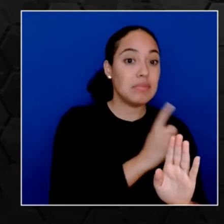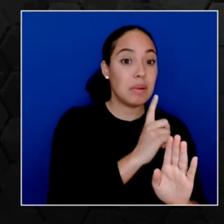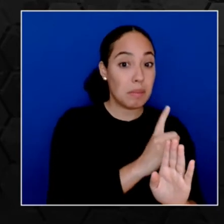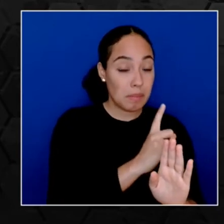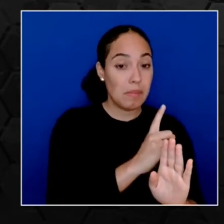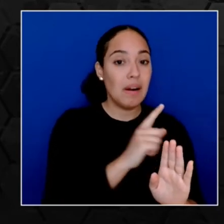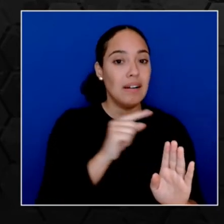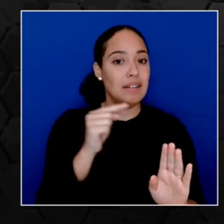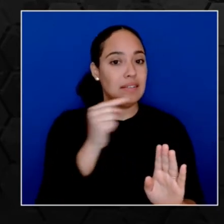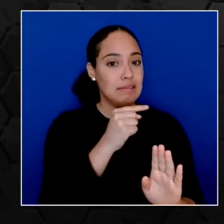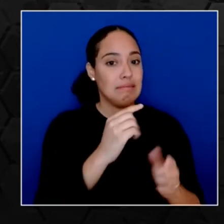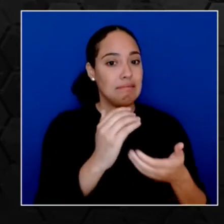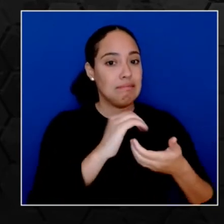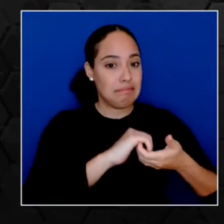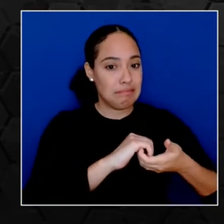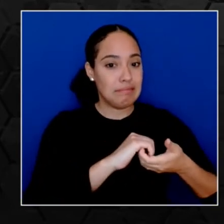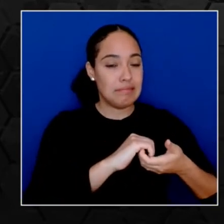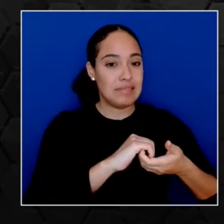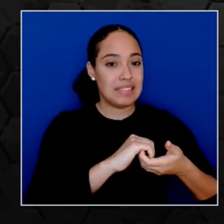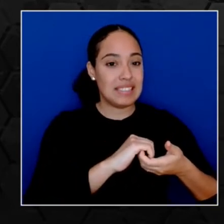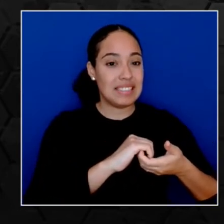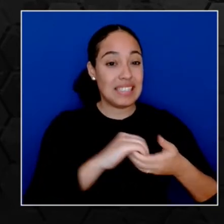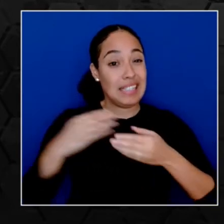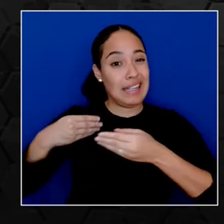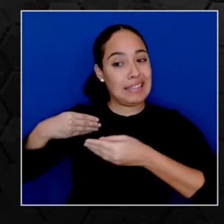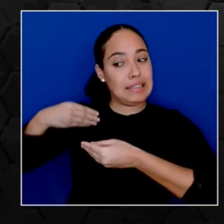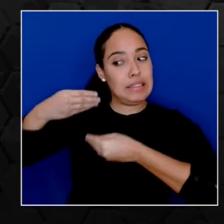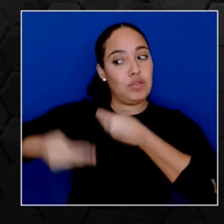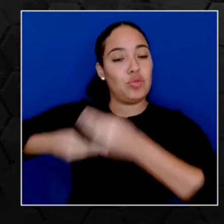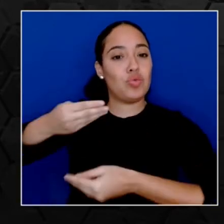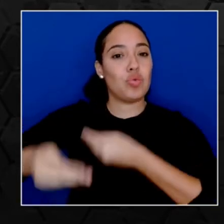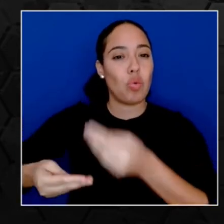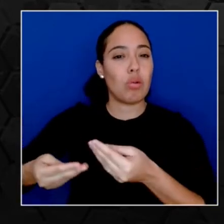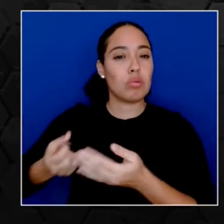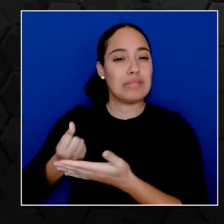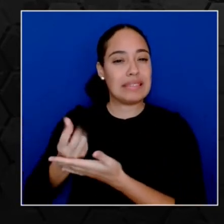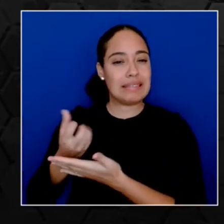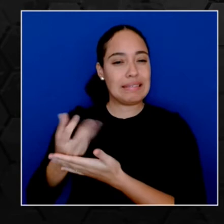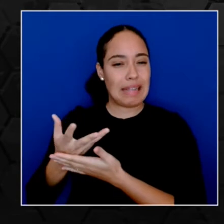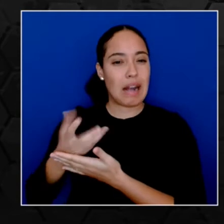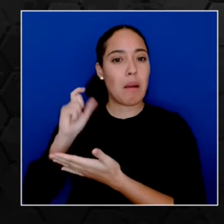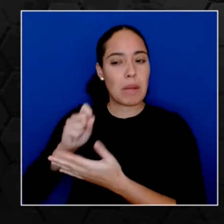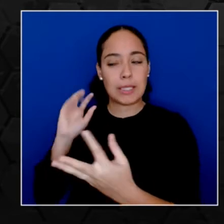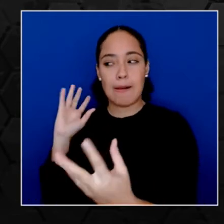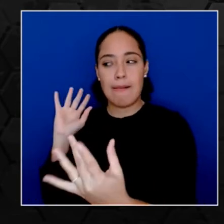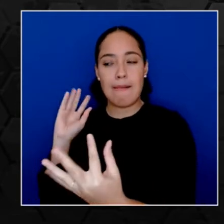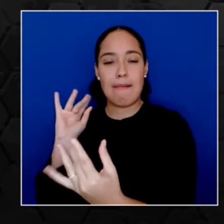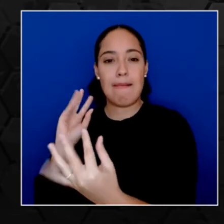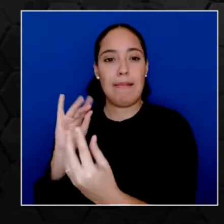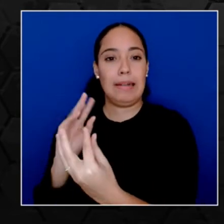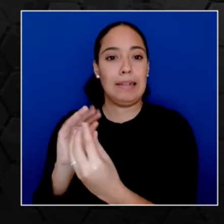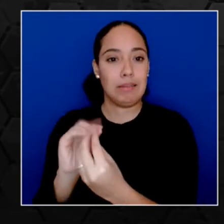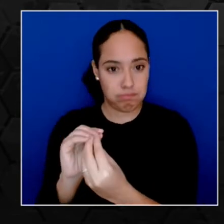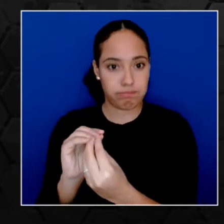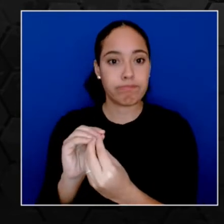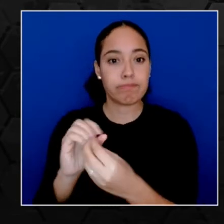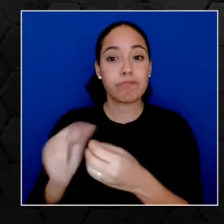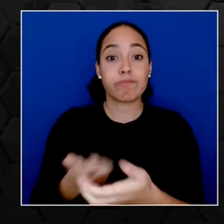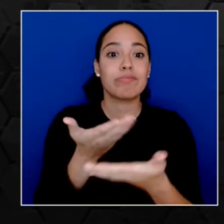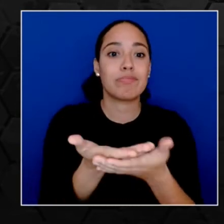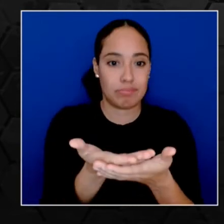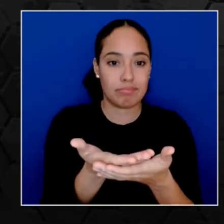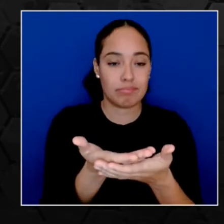is the historical data. Like otherwise we cannot infer from that, or we can do different operations like a nearest